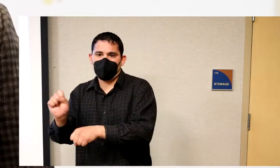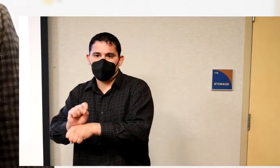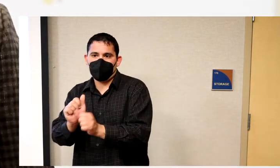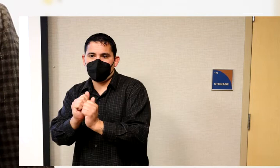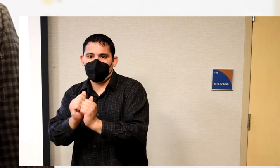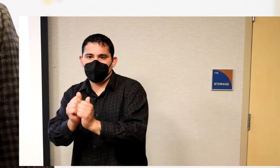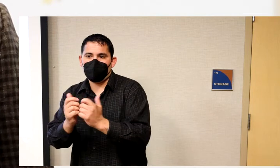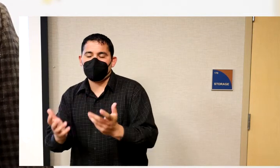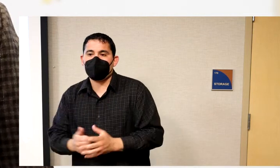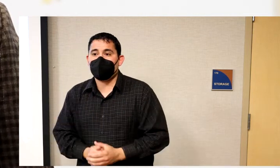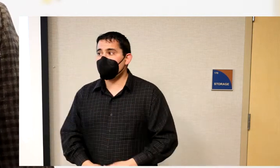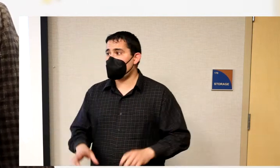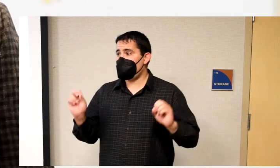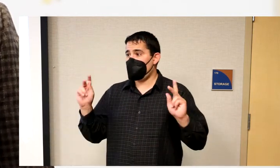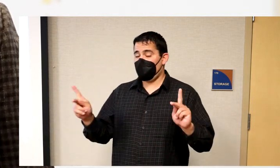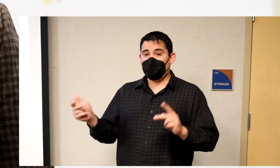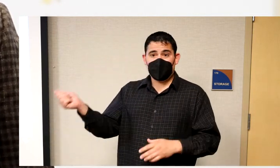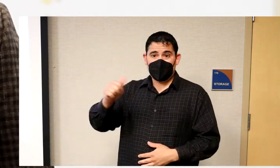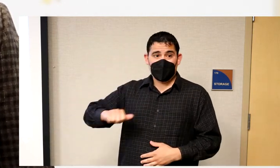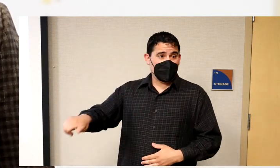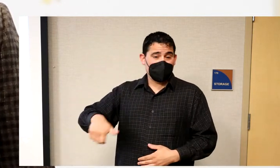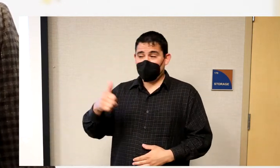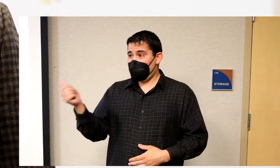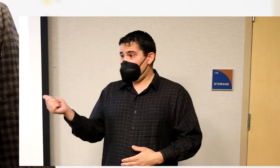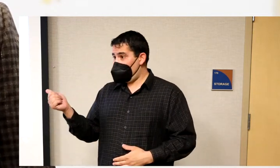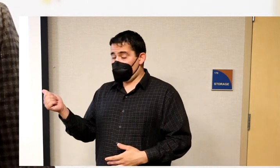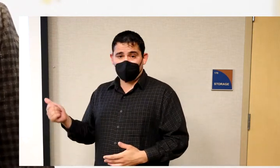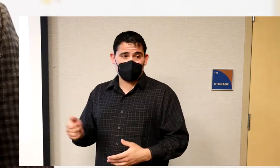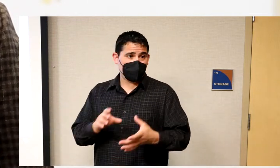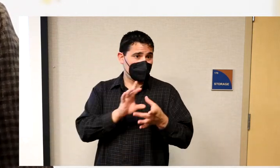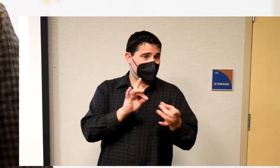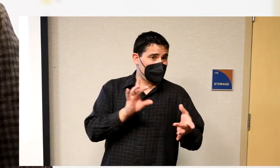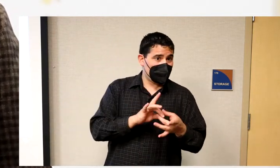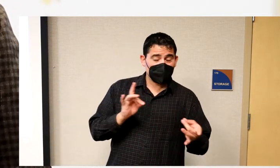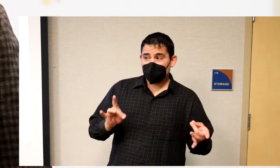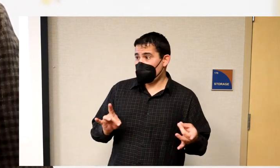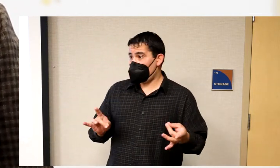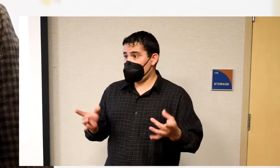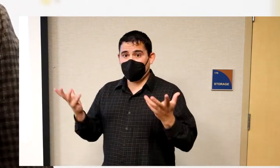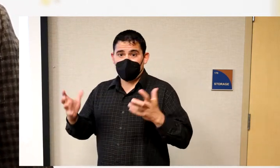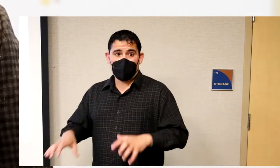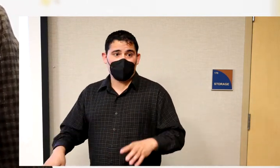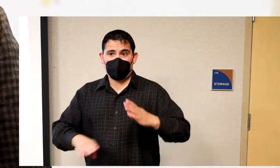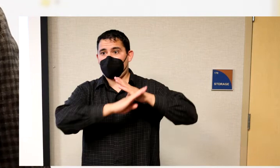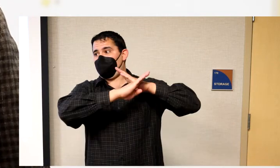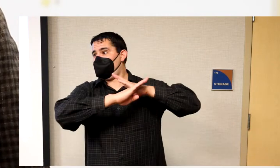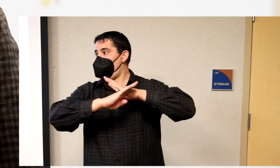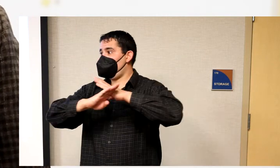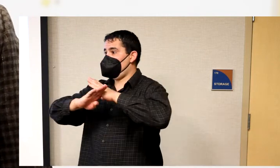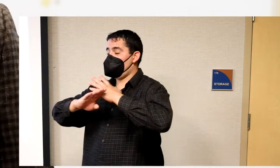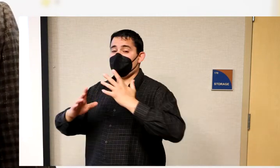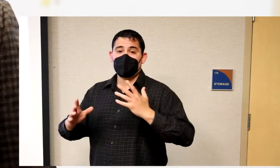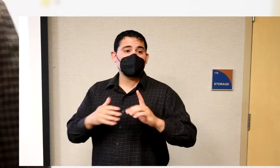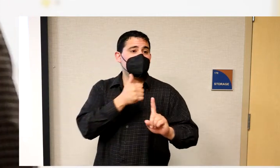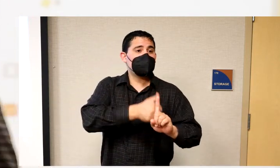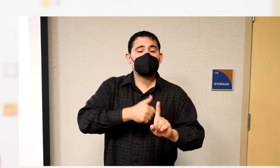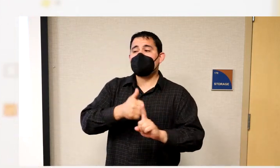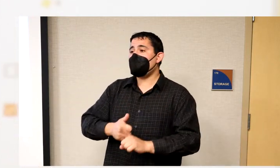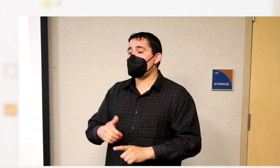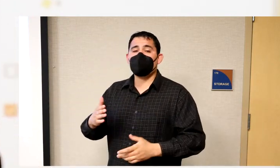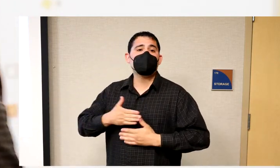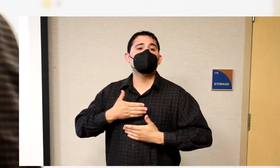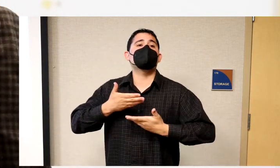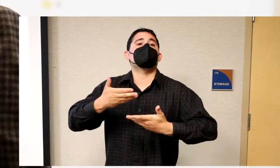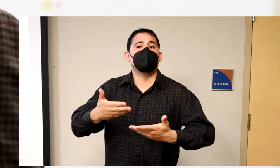Okay. All right, anything else for the good of the order? Any other comments? I don't want to shut anybody out. I want everybody to have their chance to